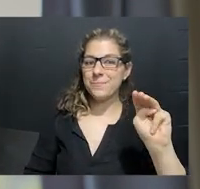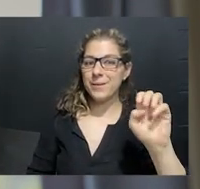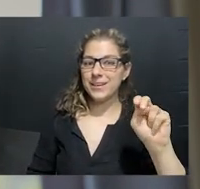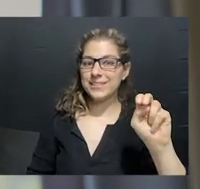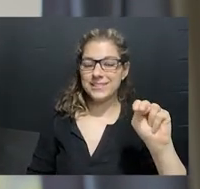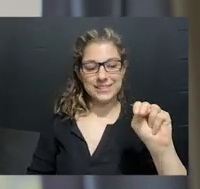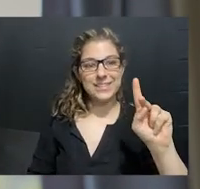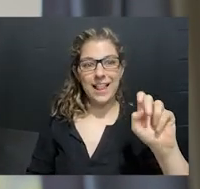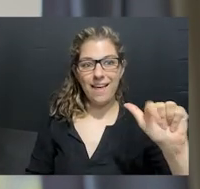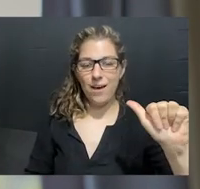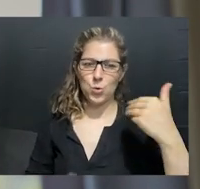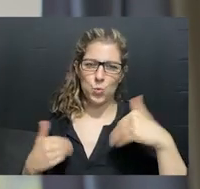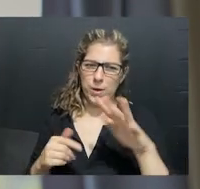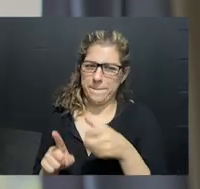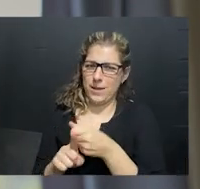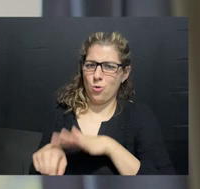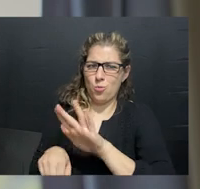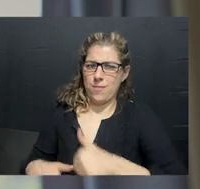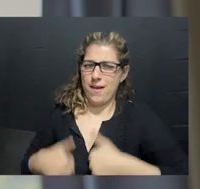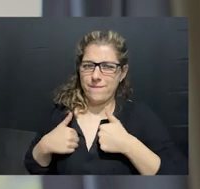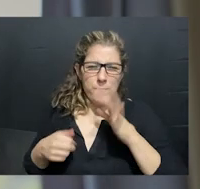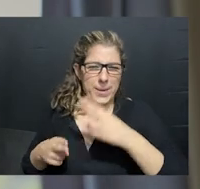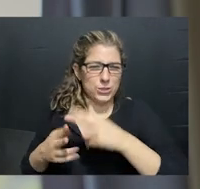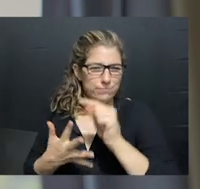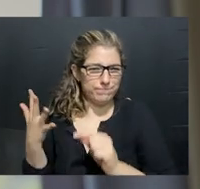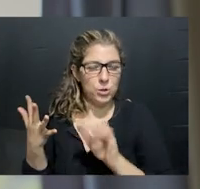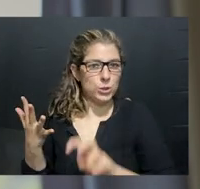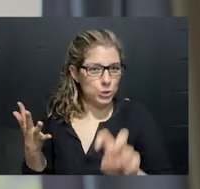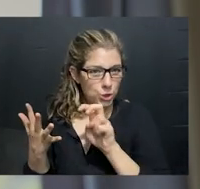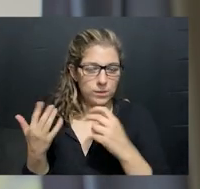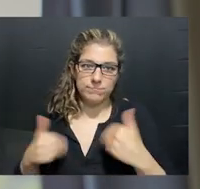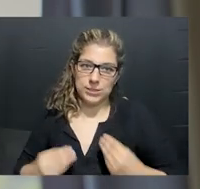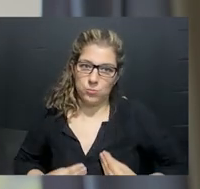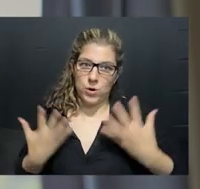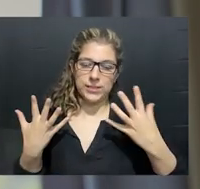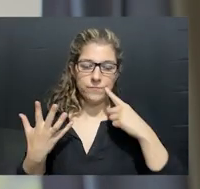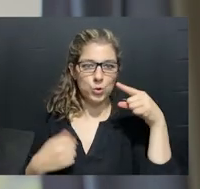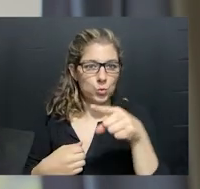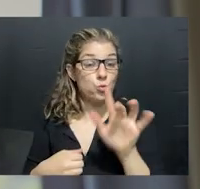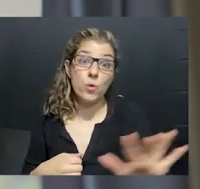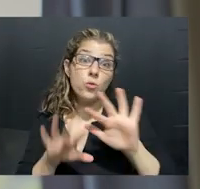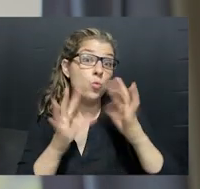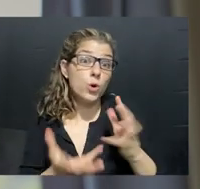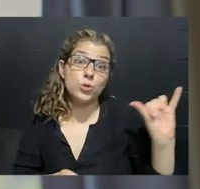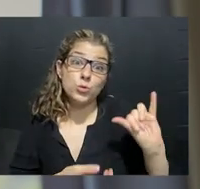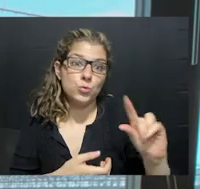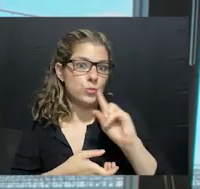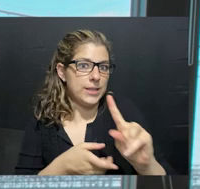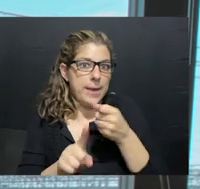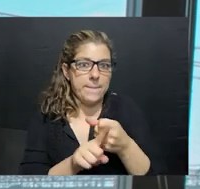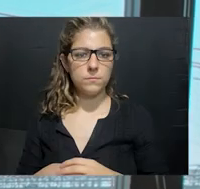a profound impact, you know, on your life and on your journey, and has been a great inspiration throughout the world for so many of